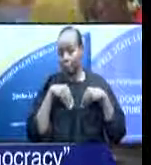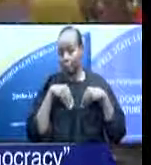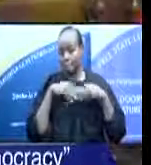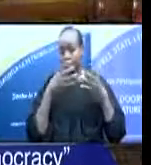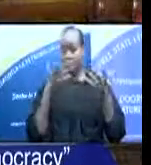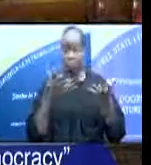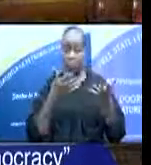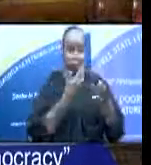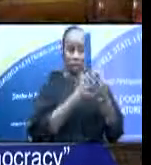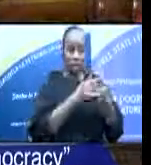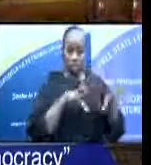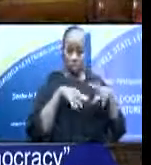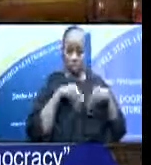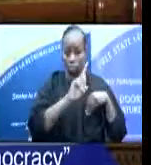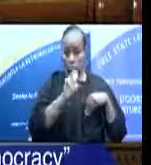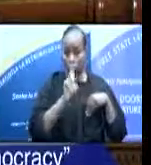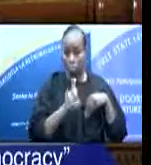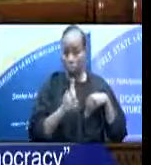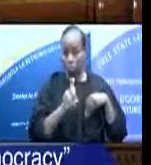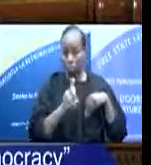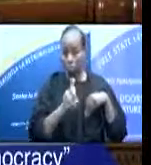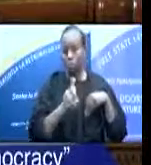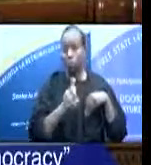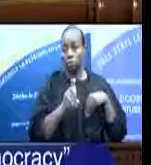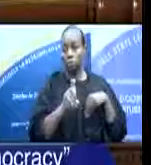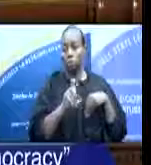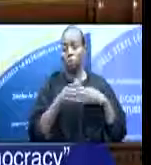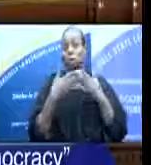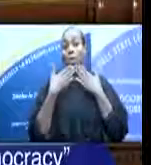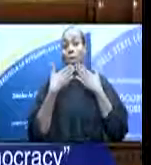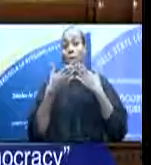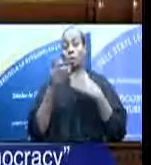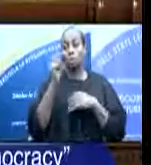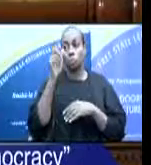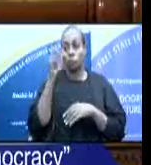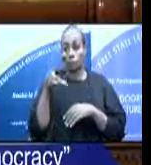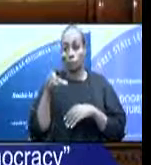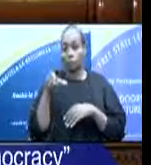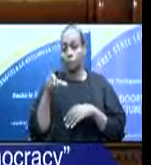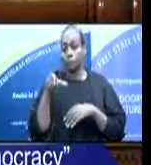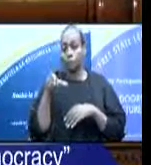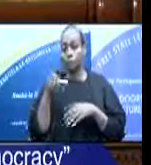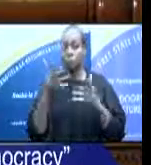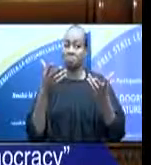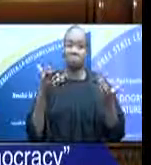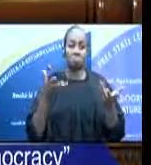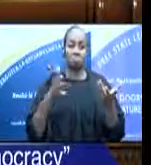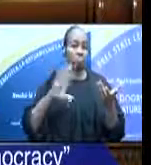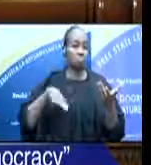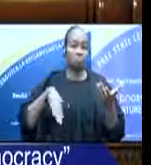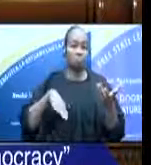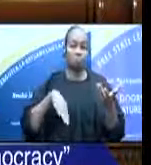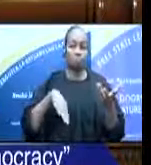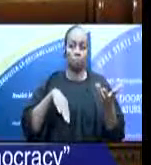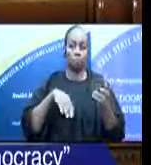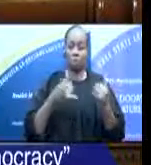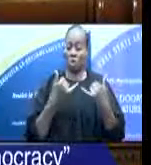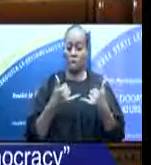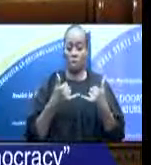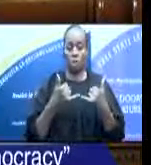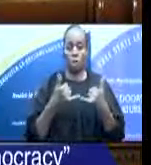Are you prepared to take a question, Honourable MEC? Thank you, Honorable Speaker. Not yet, and not